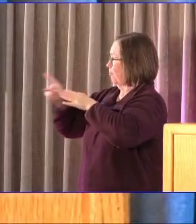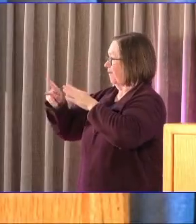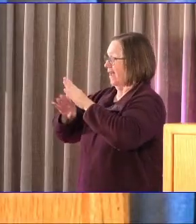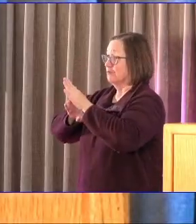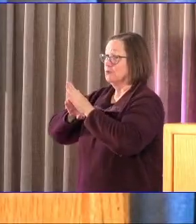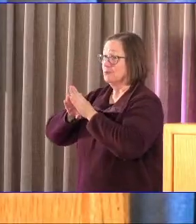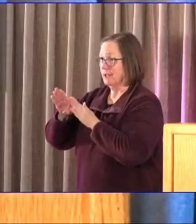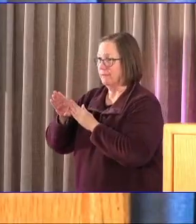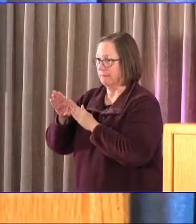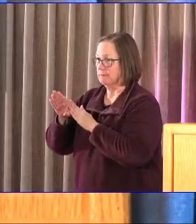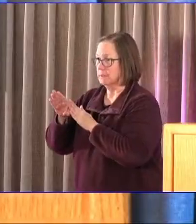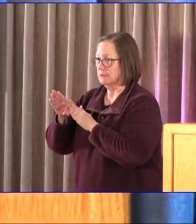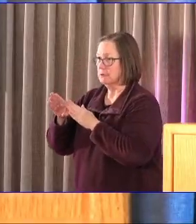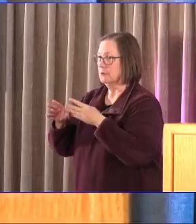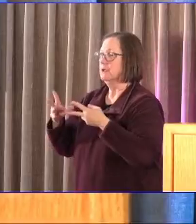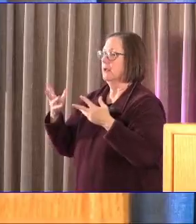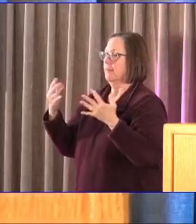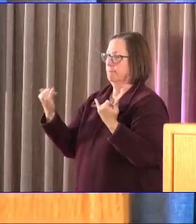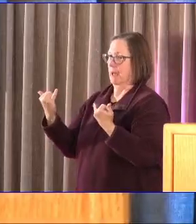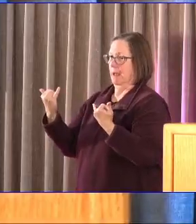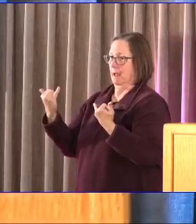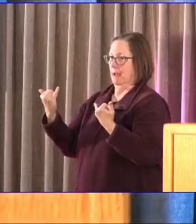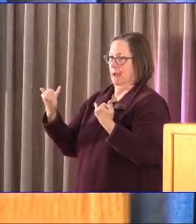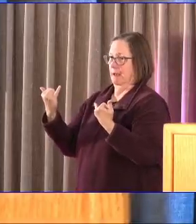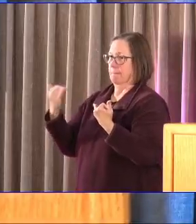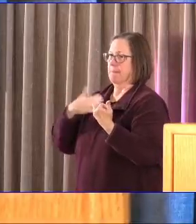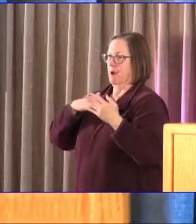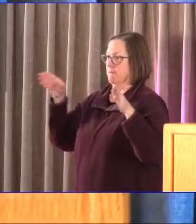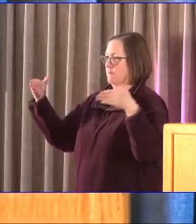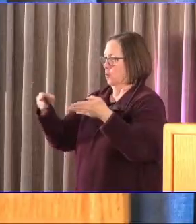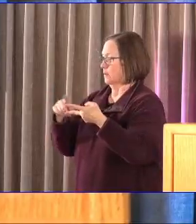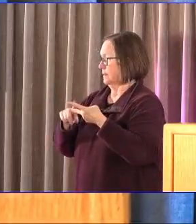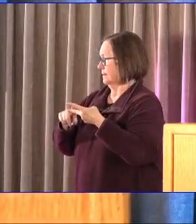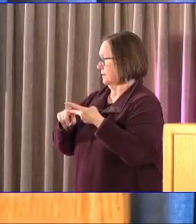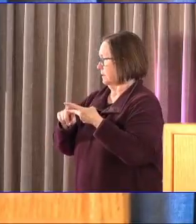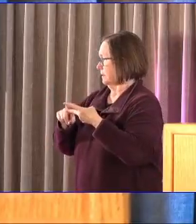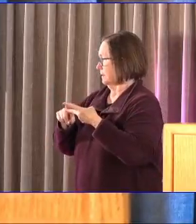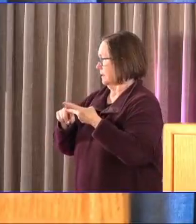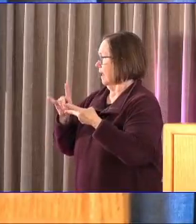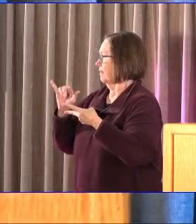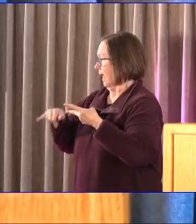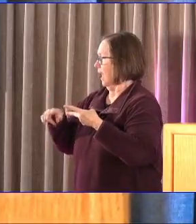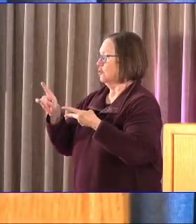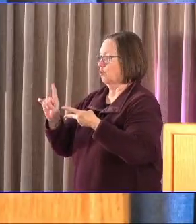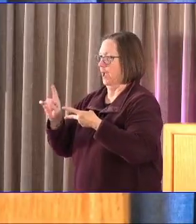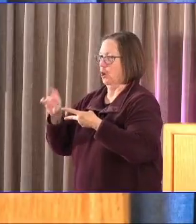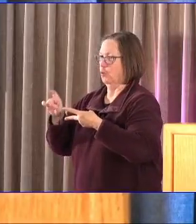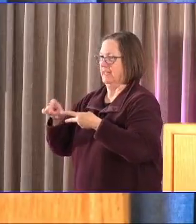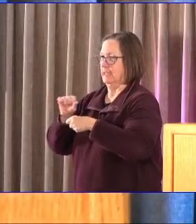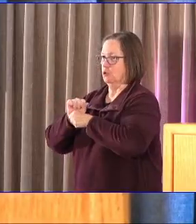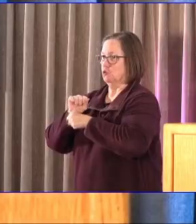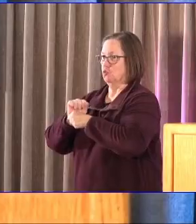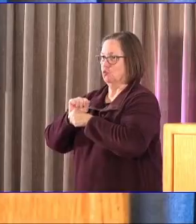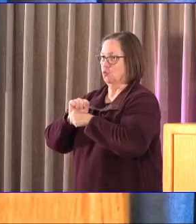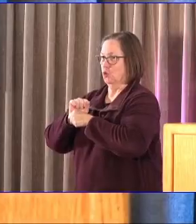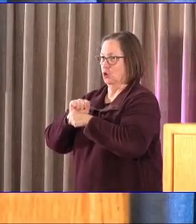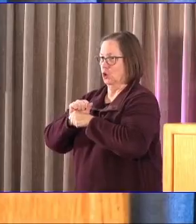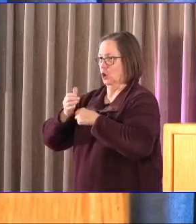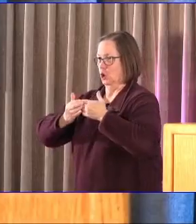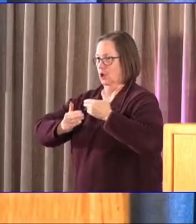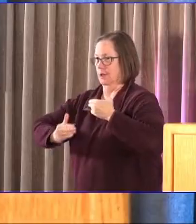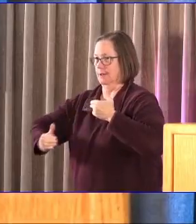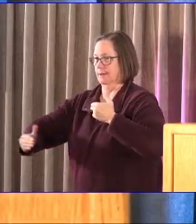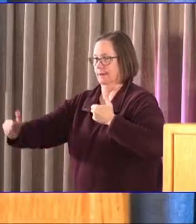is what I really want to focus on today, because that's the piece we need to flesh out and begin to develop as we move through defining what